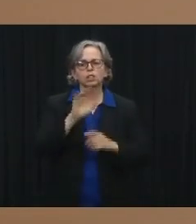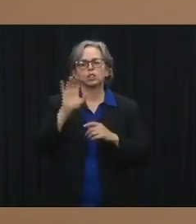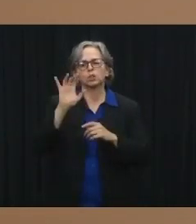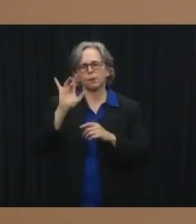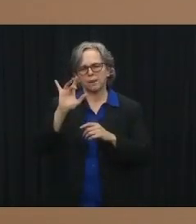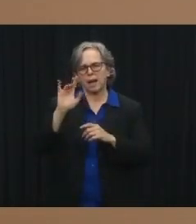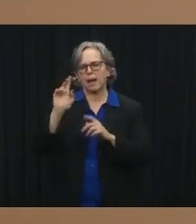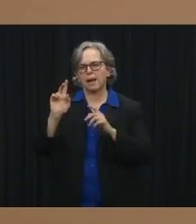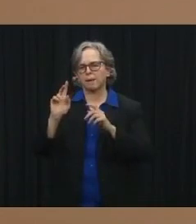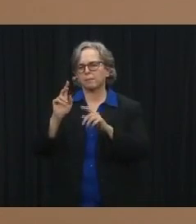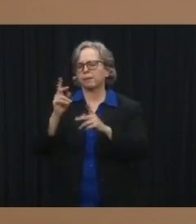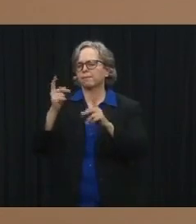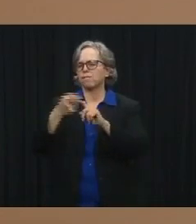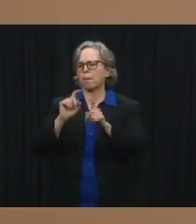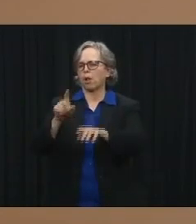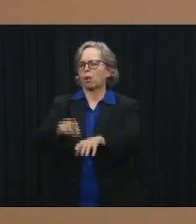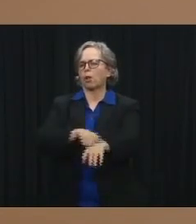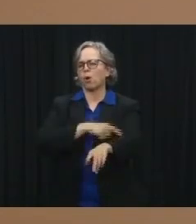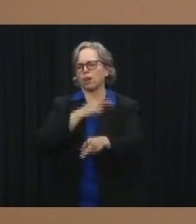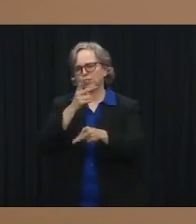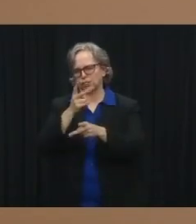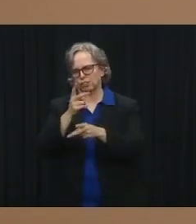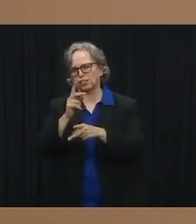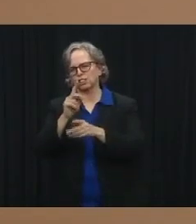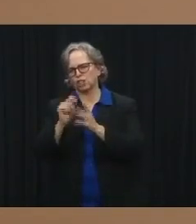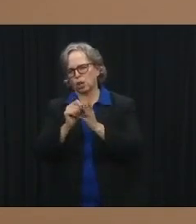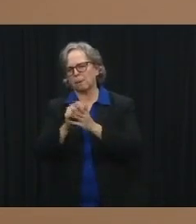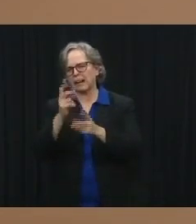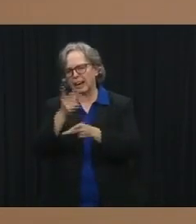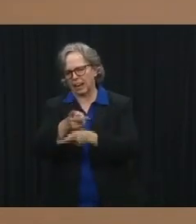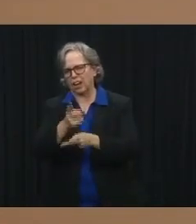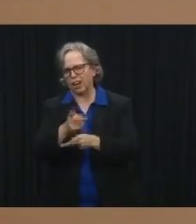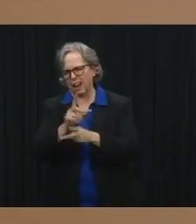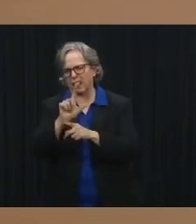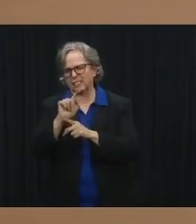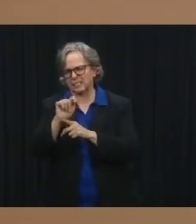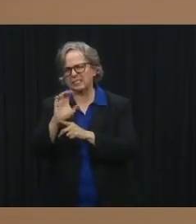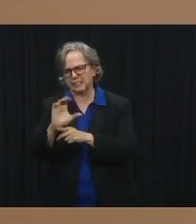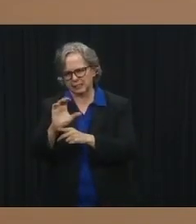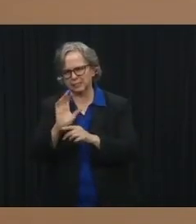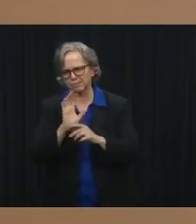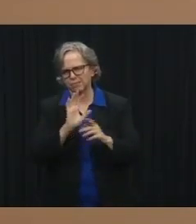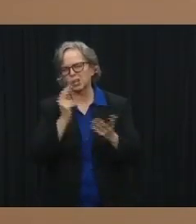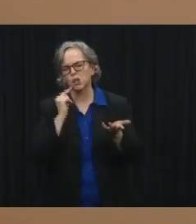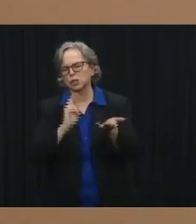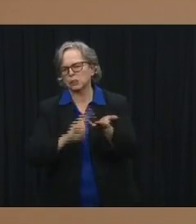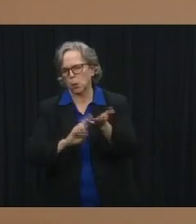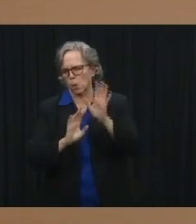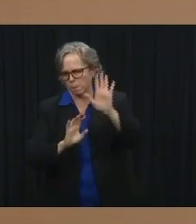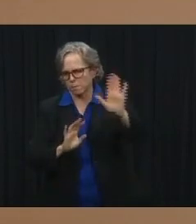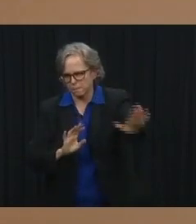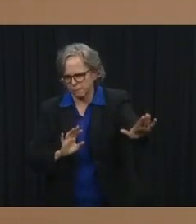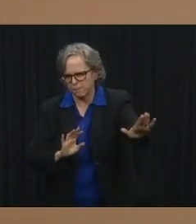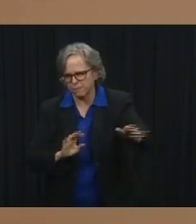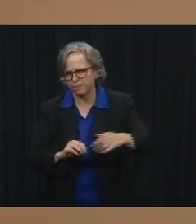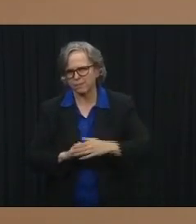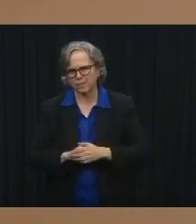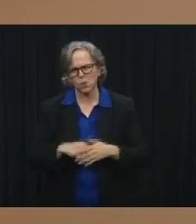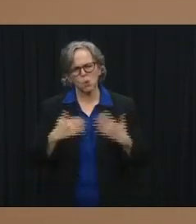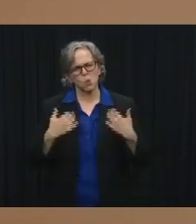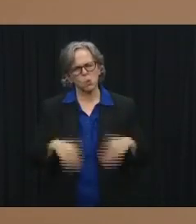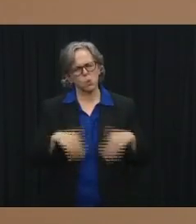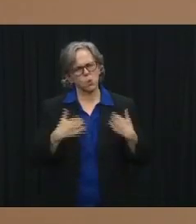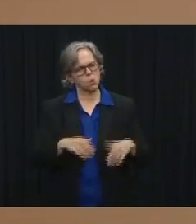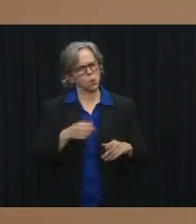As we've seen in other states, nursing homes, long-term care are particularly hard hit. And again, I just think we have an amazing